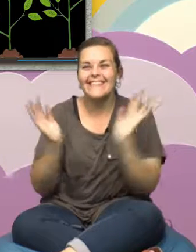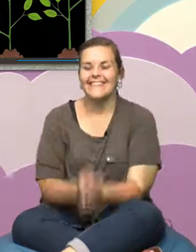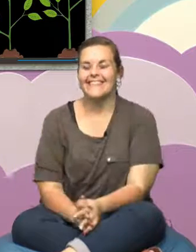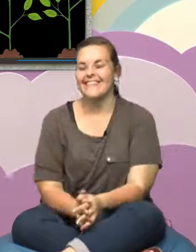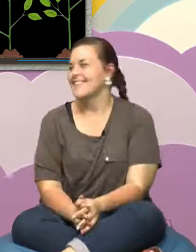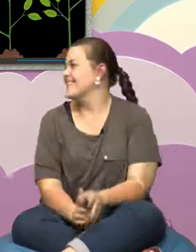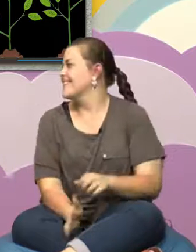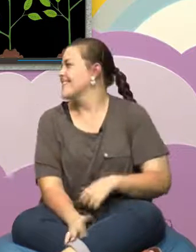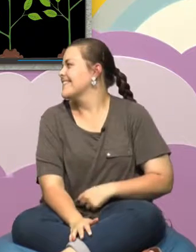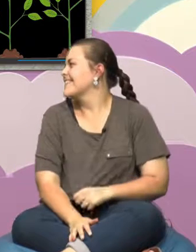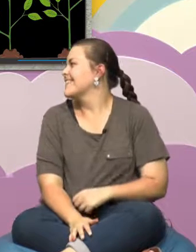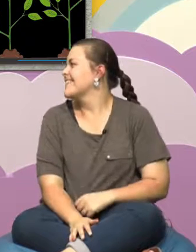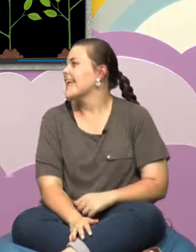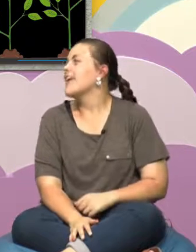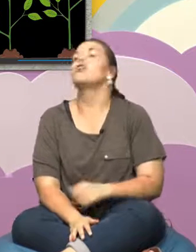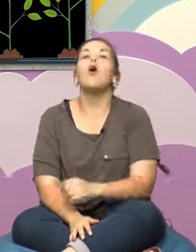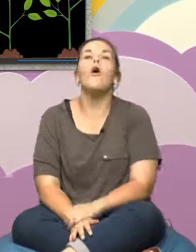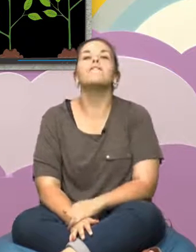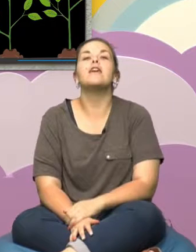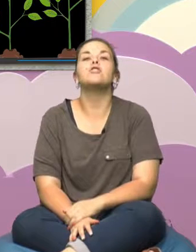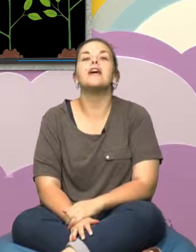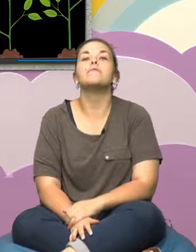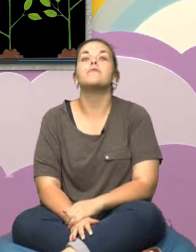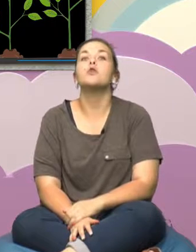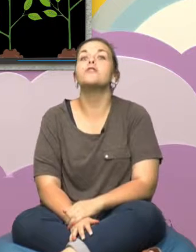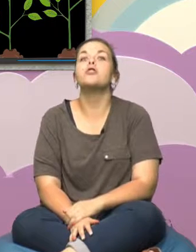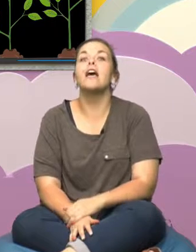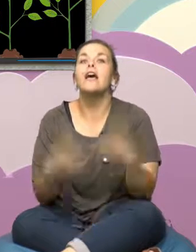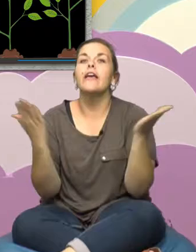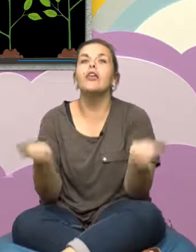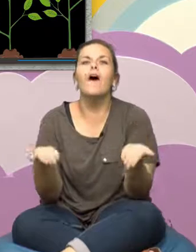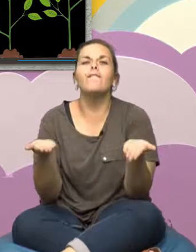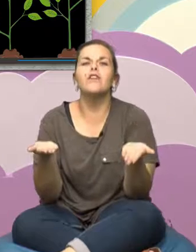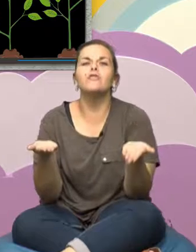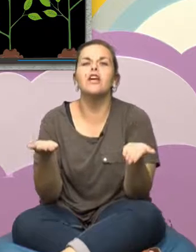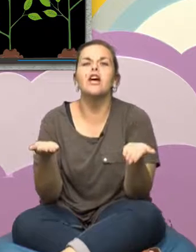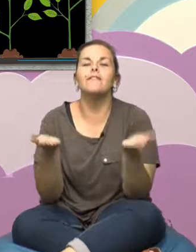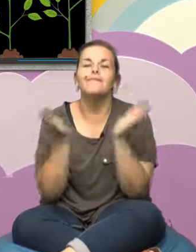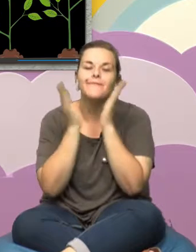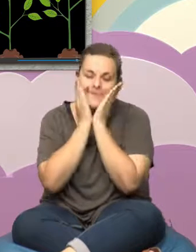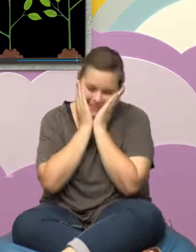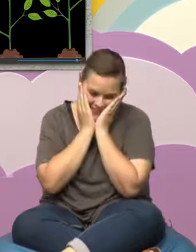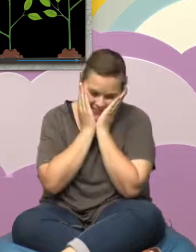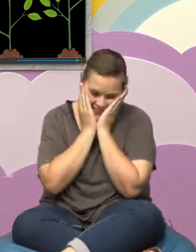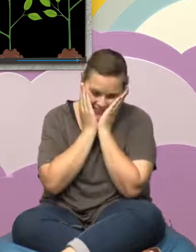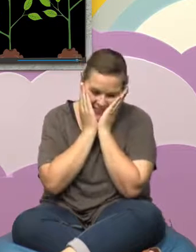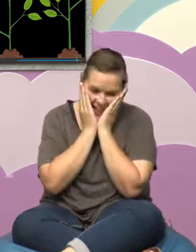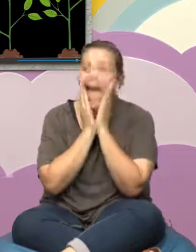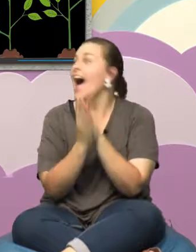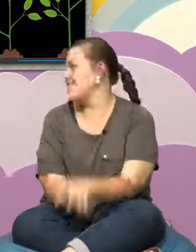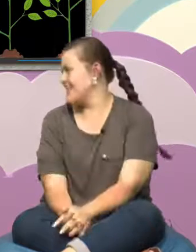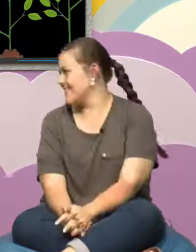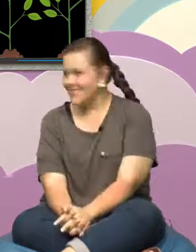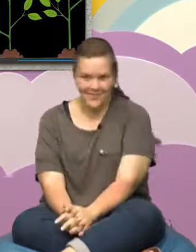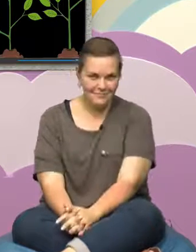And welcome back to Active Kids, where we actively invest in your future. Whose future? Your future. My name is Sinead